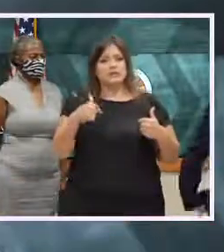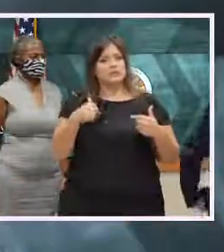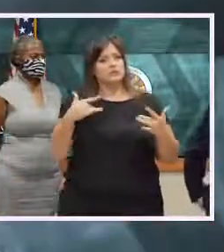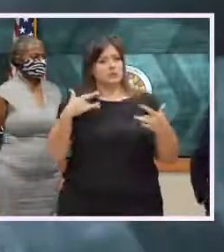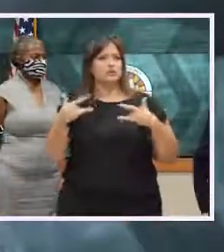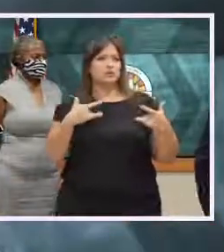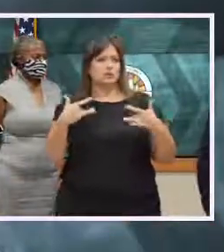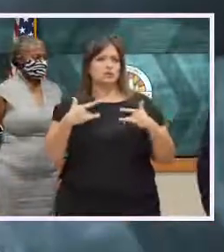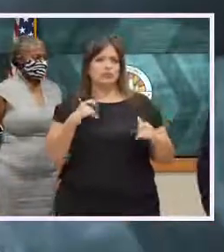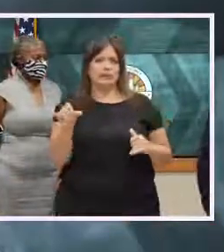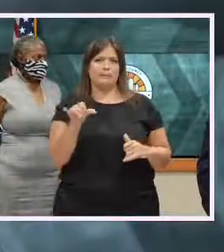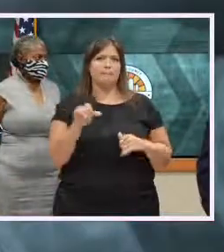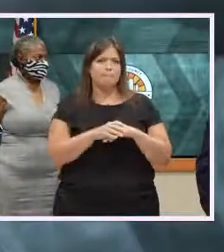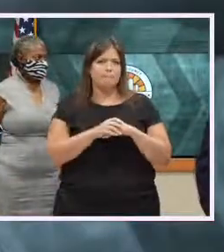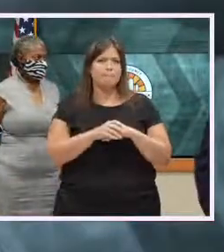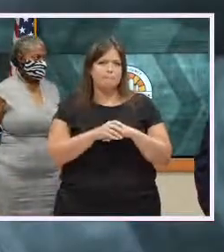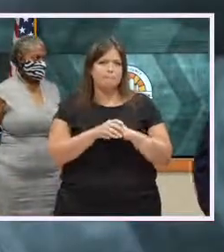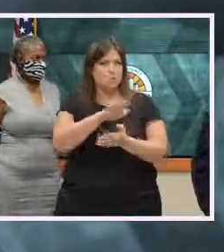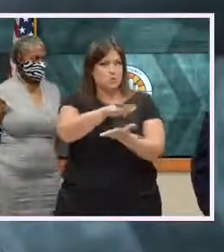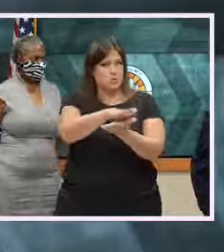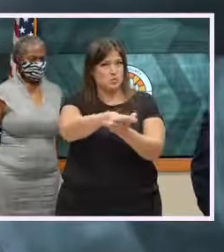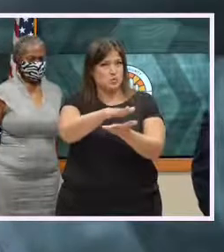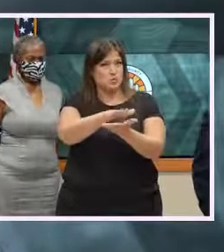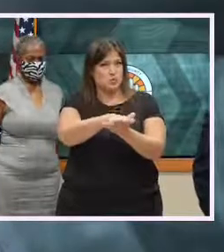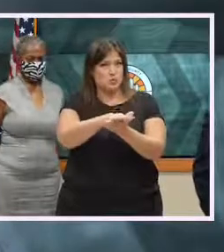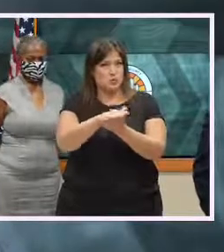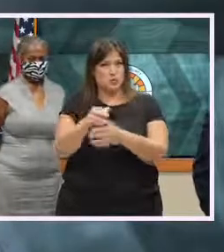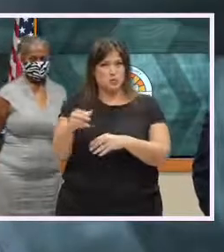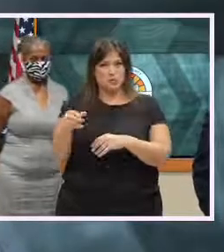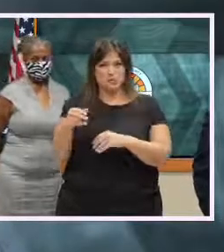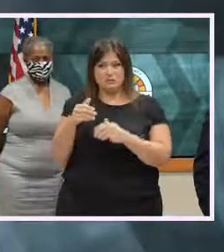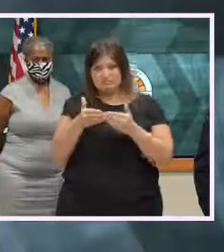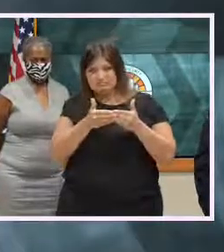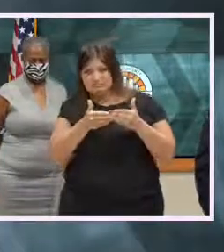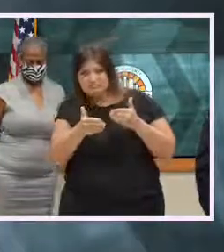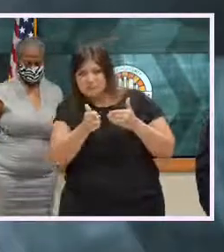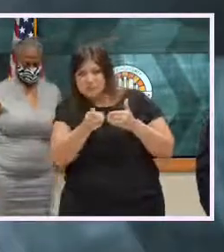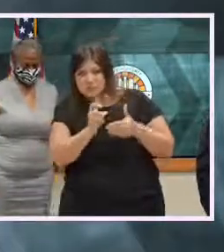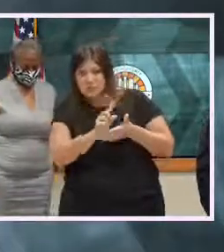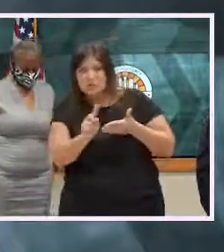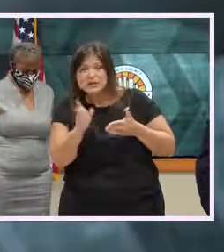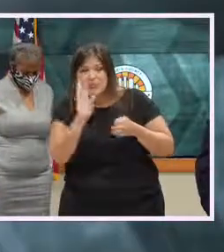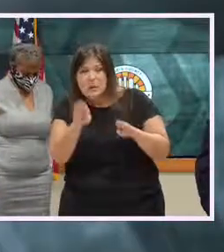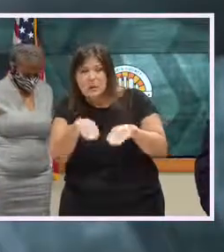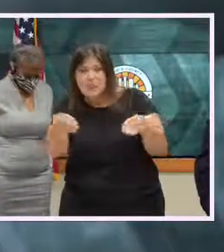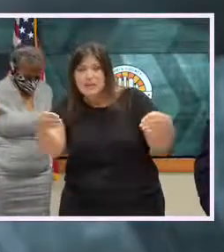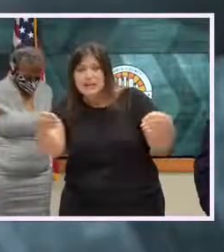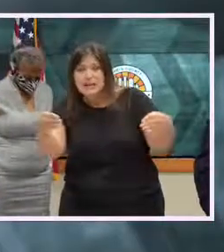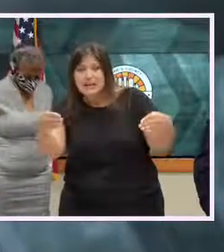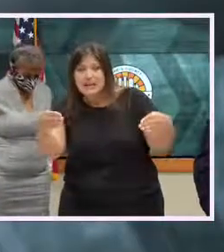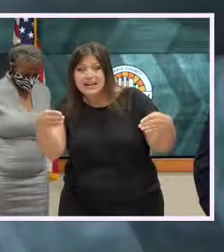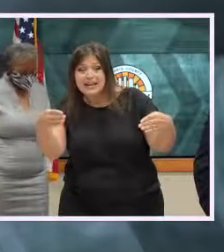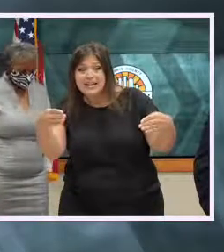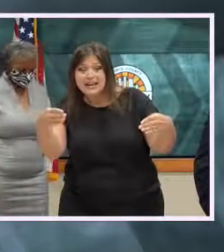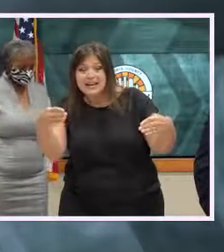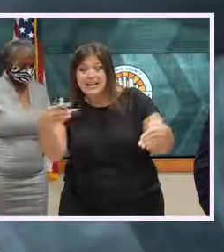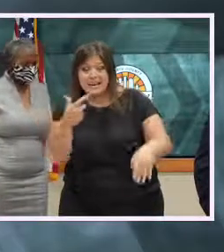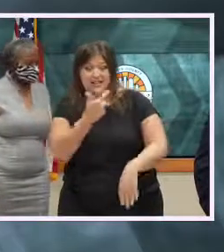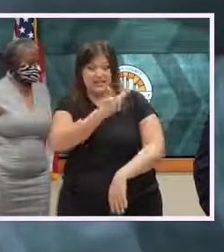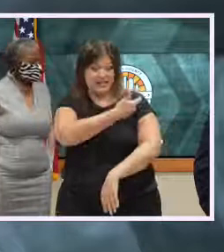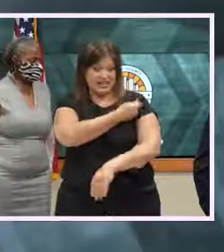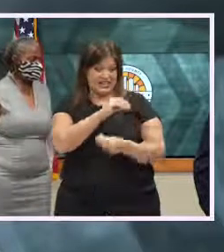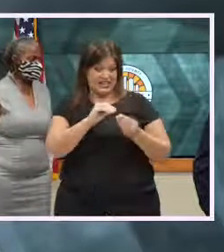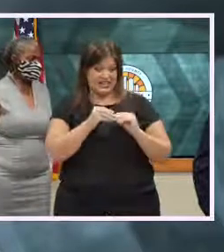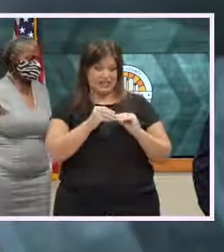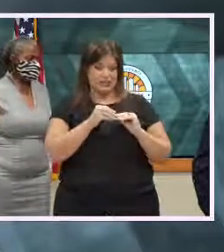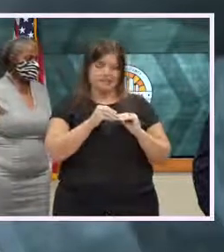school in Houston and this part of the country is going to open in a few weeks, and we're not doing as well with vaccination rates as